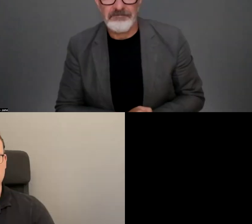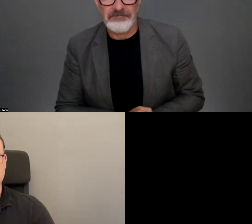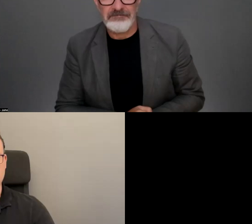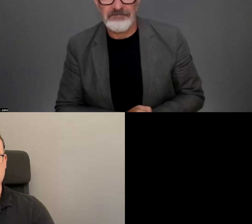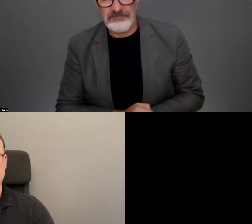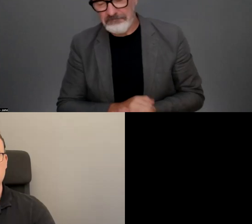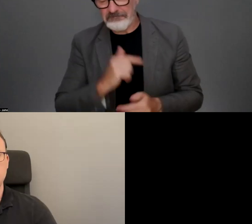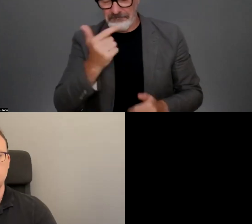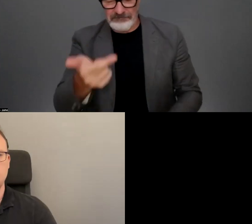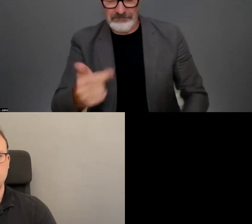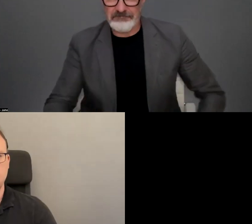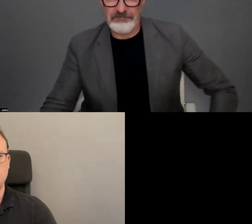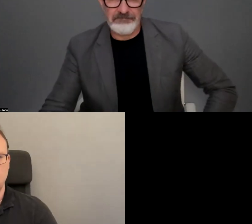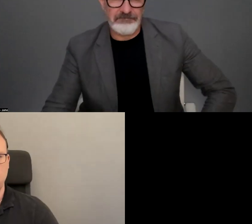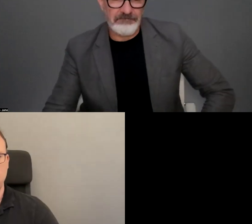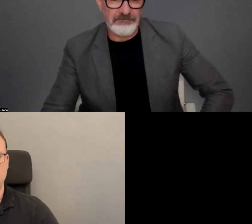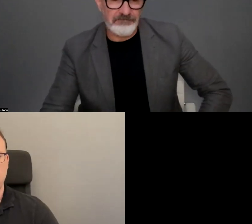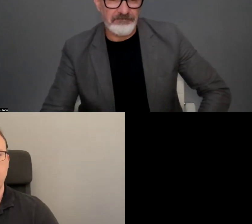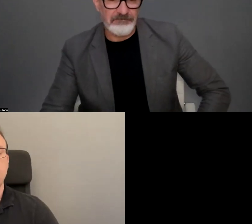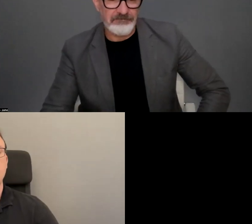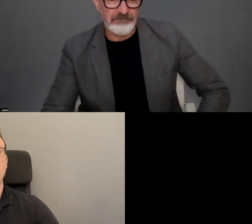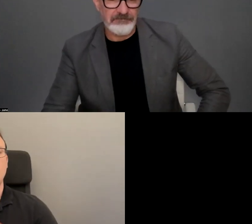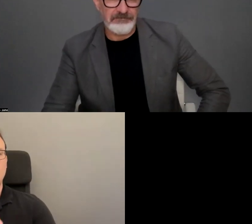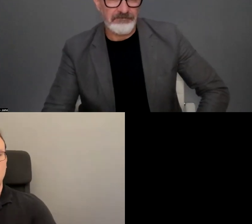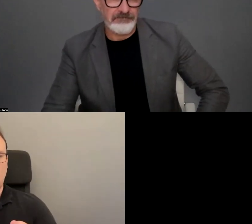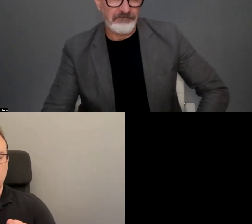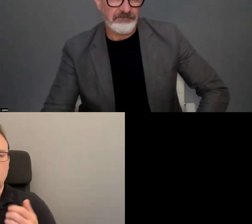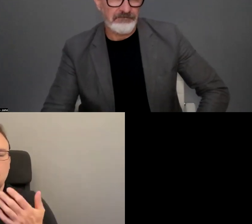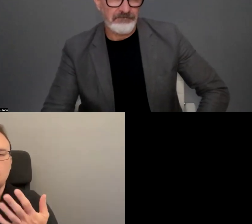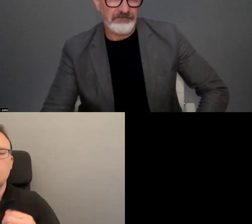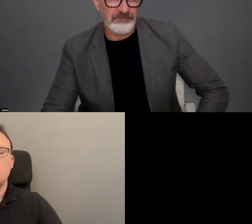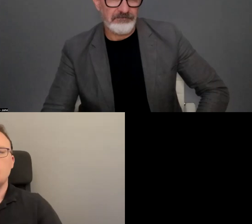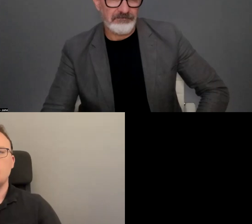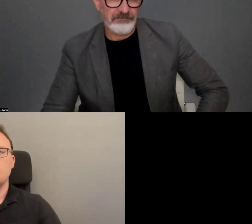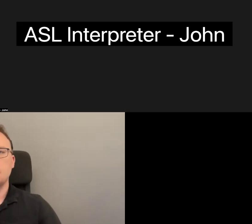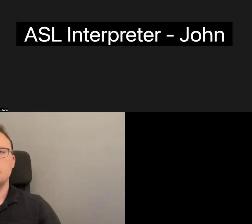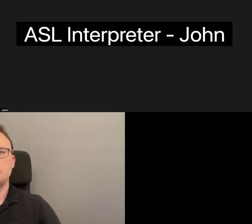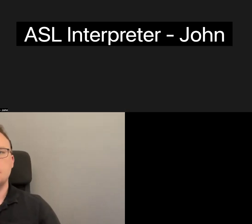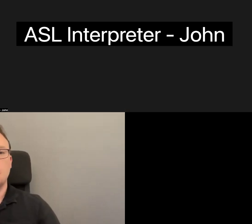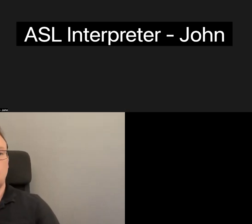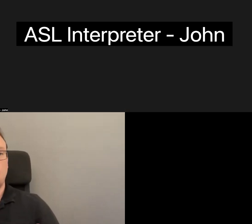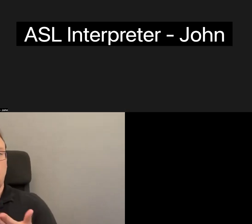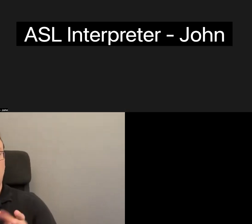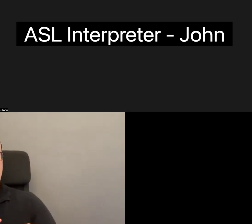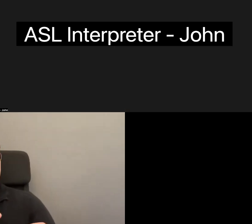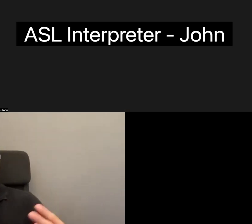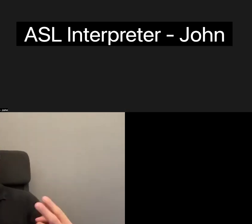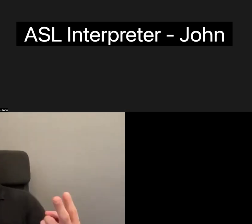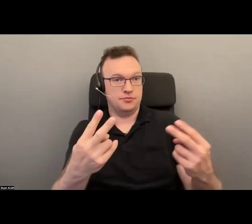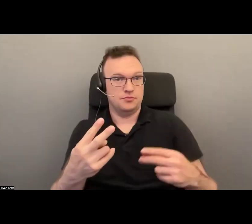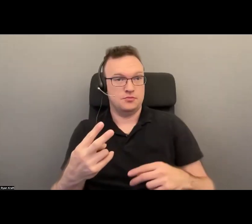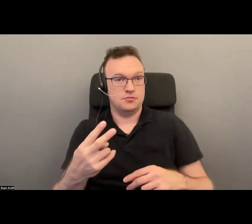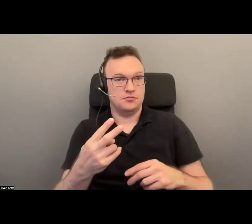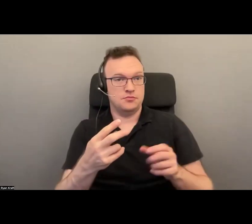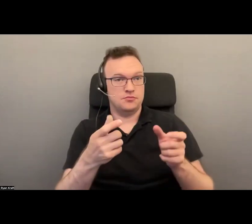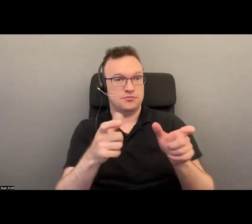that I think the best way to remove stigma in our society and the workplace